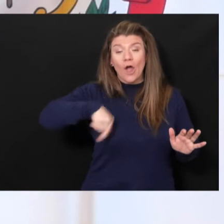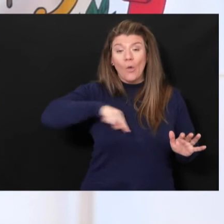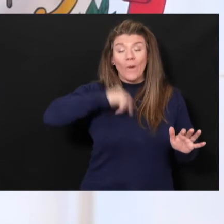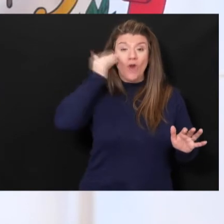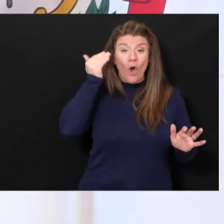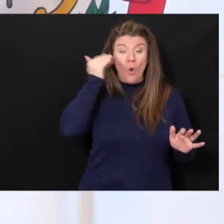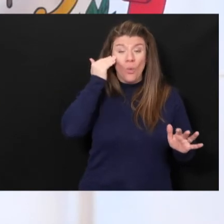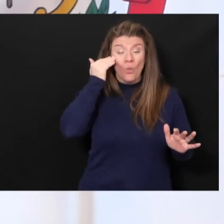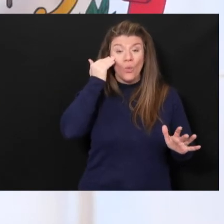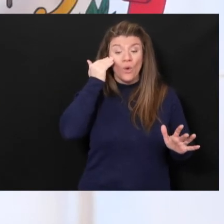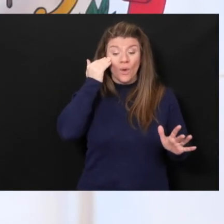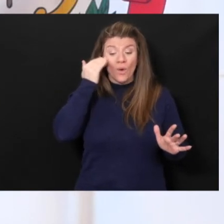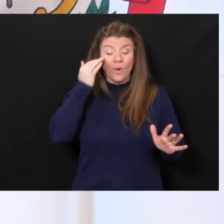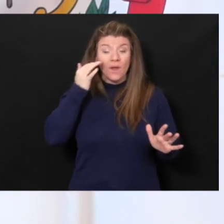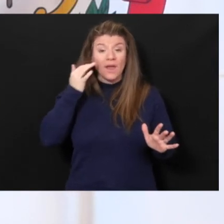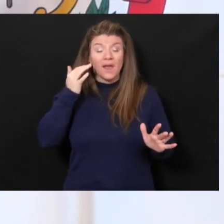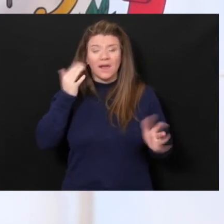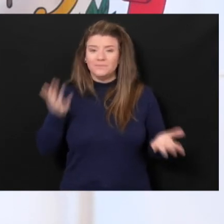to,